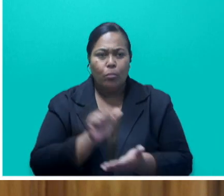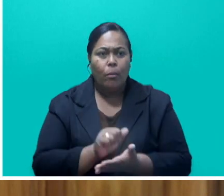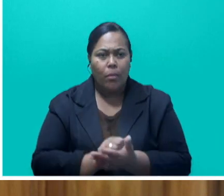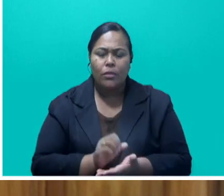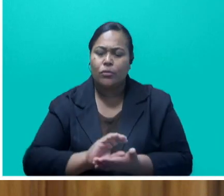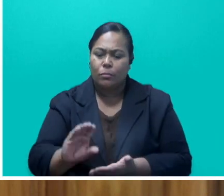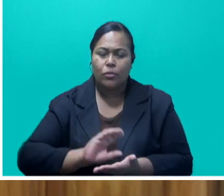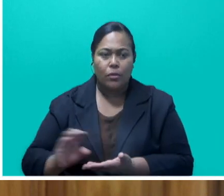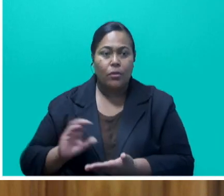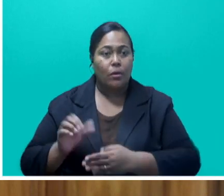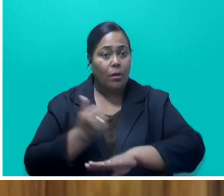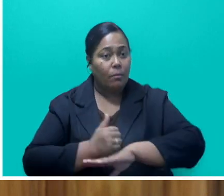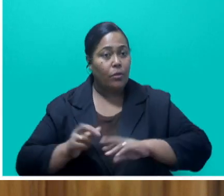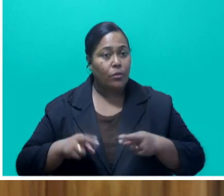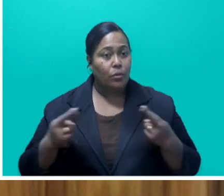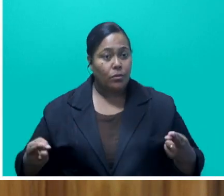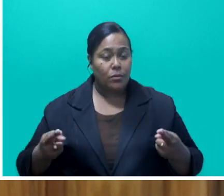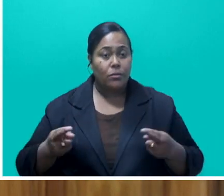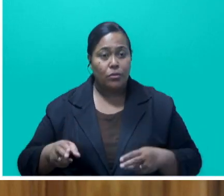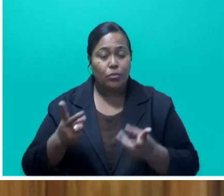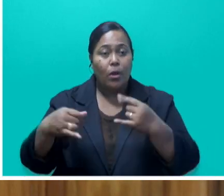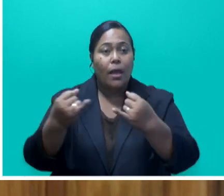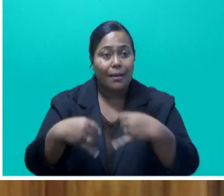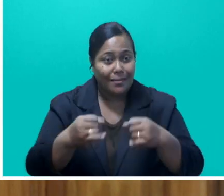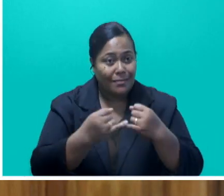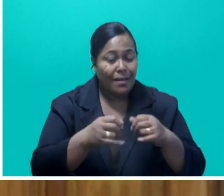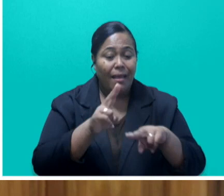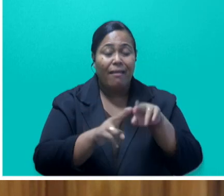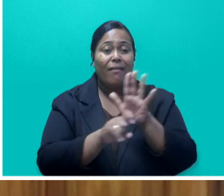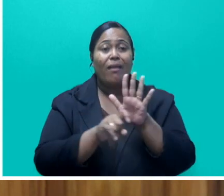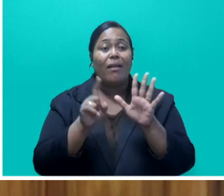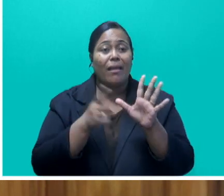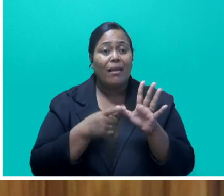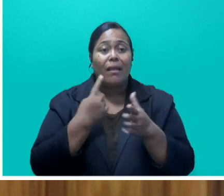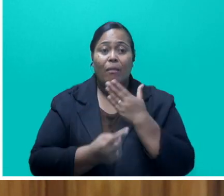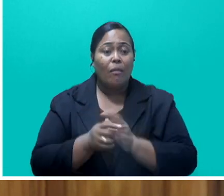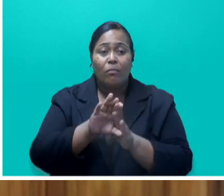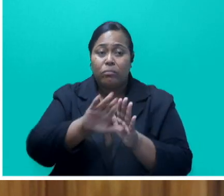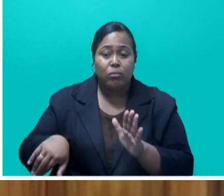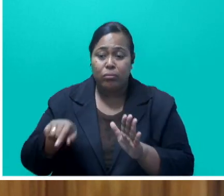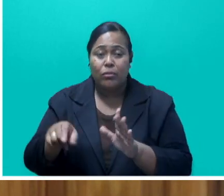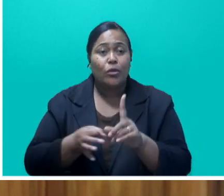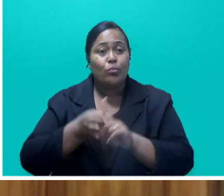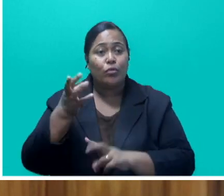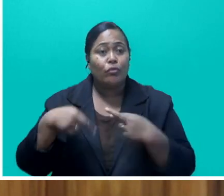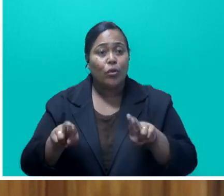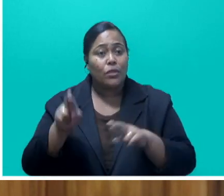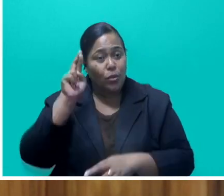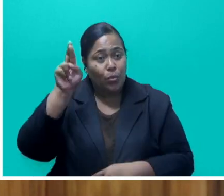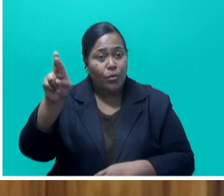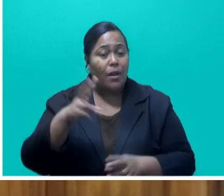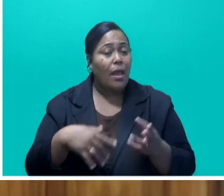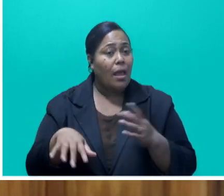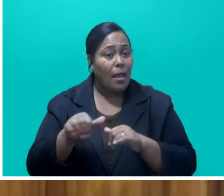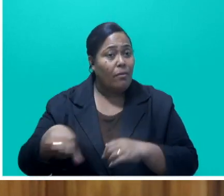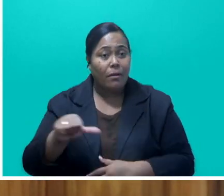areas. Even government agencies such as FRA has totally neglected the construction and upgrading of roads in the rural areas. Mr.